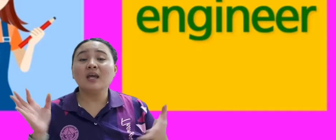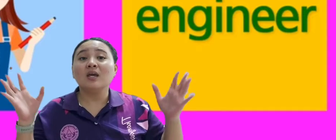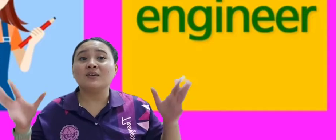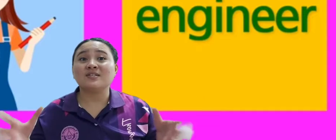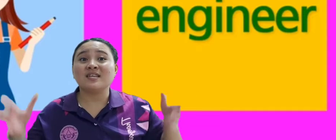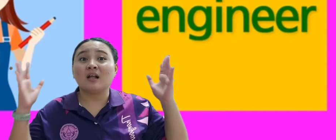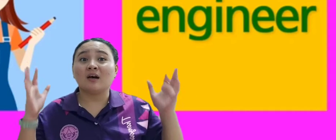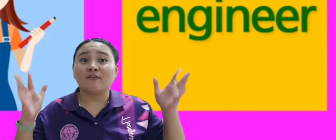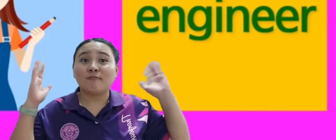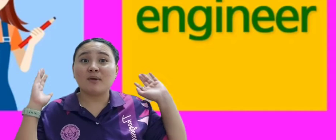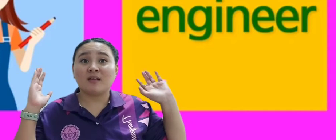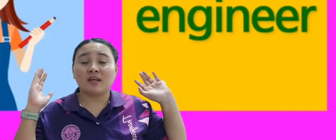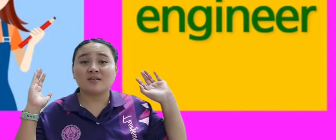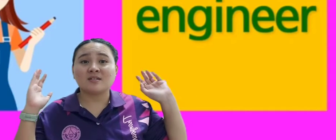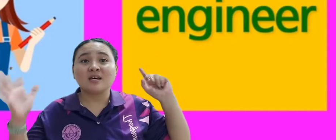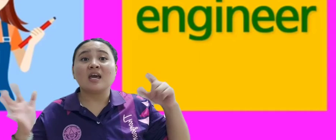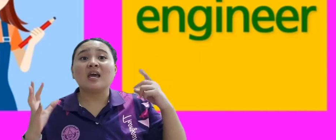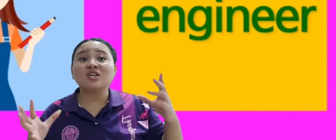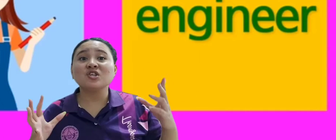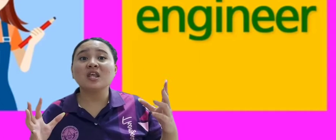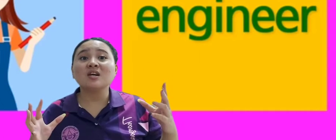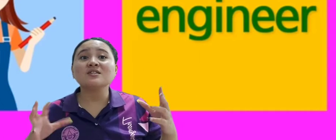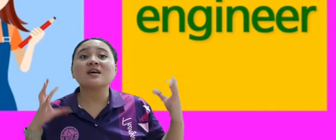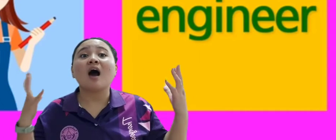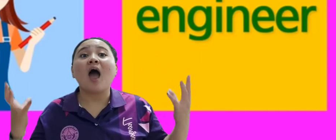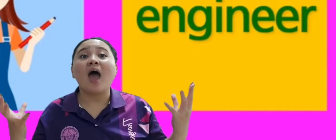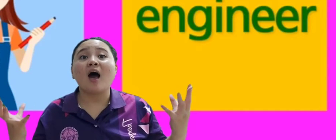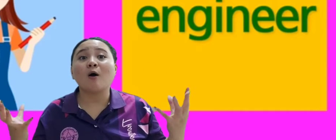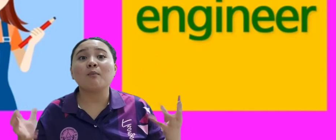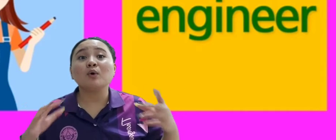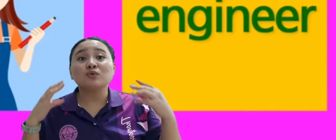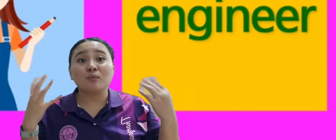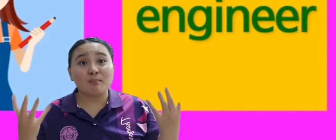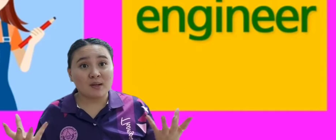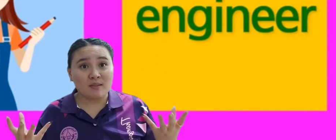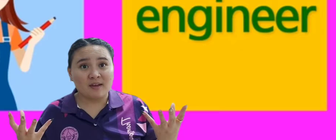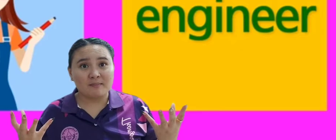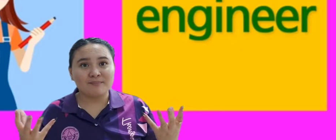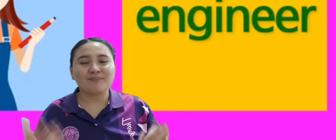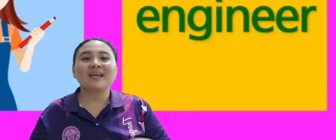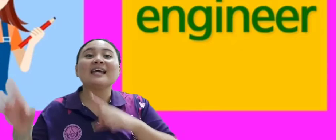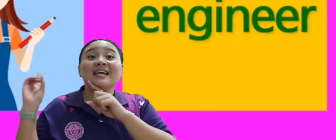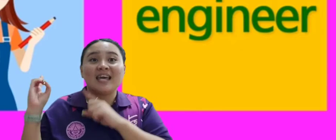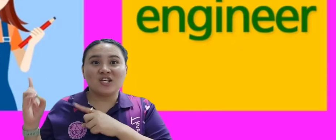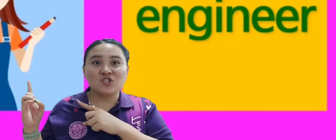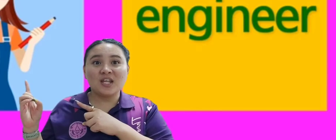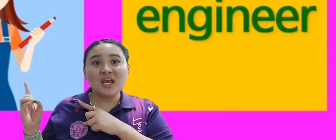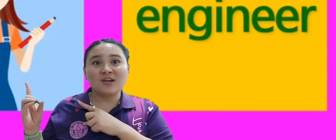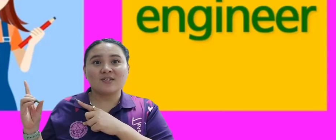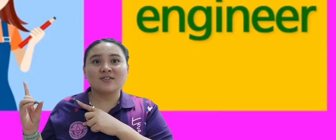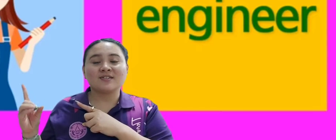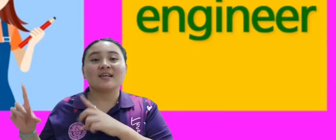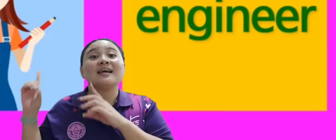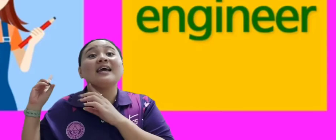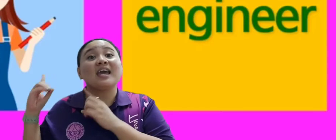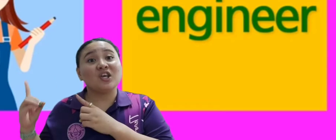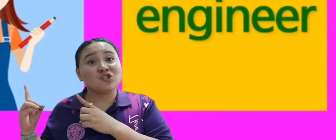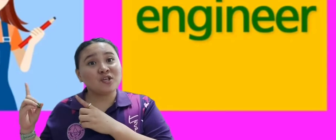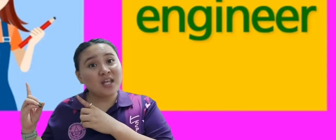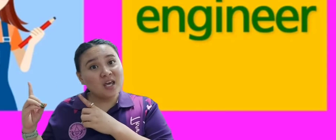the city, you see a lot of buildings. Engineers help to build them.